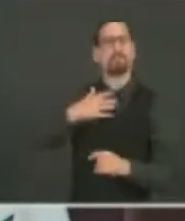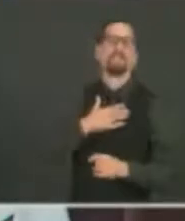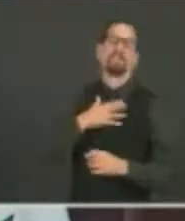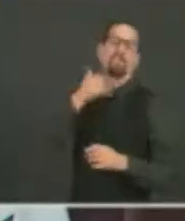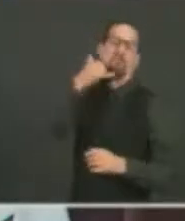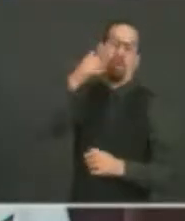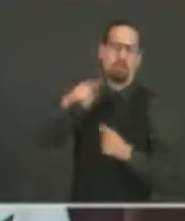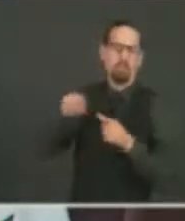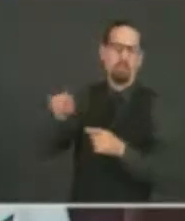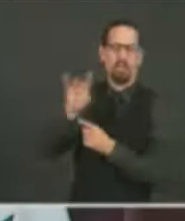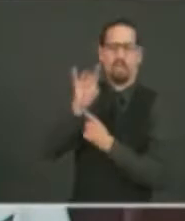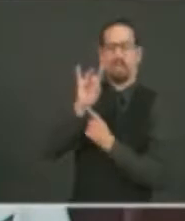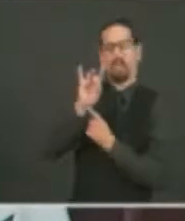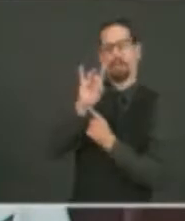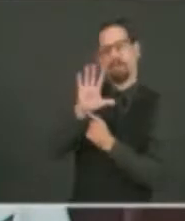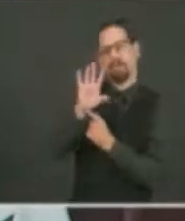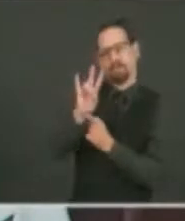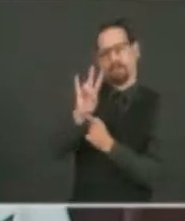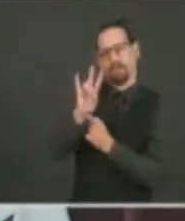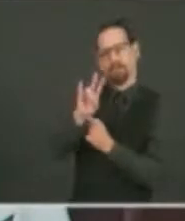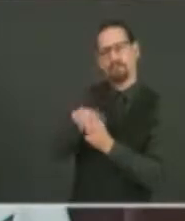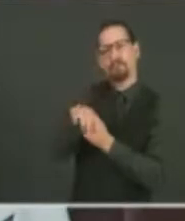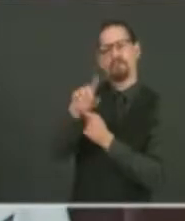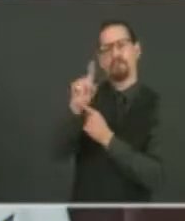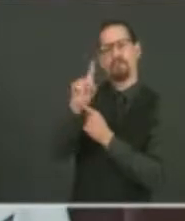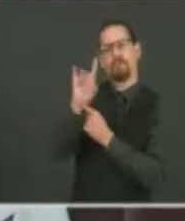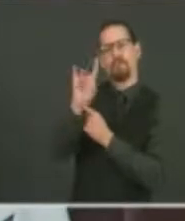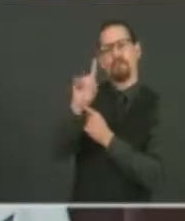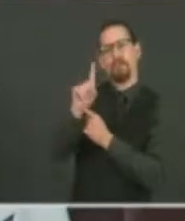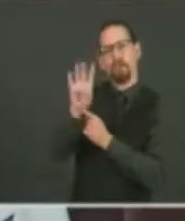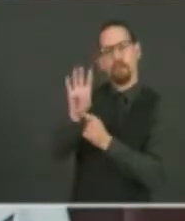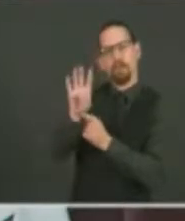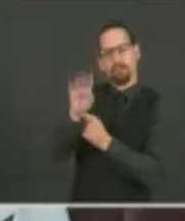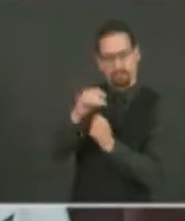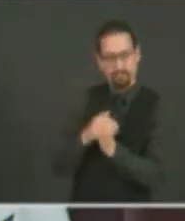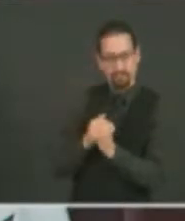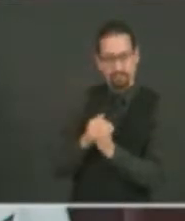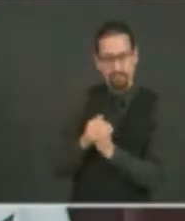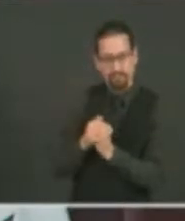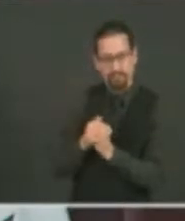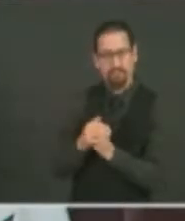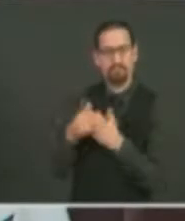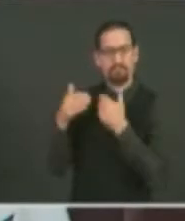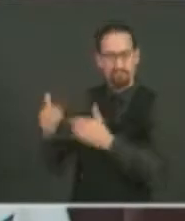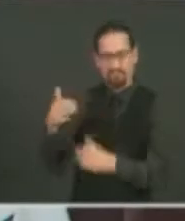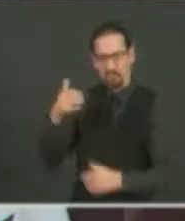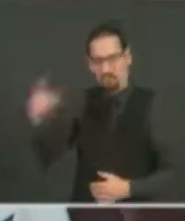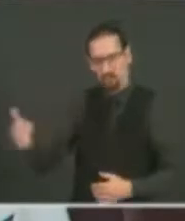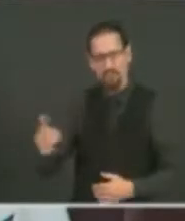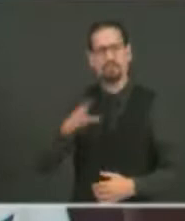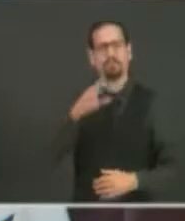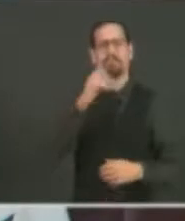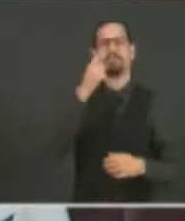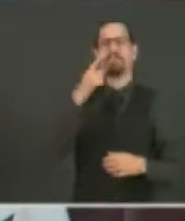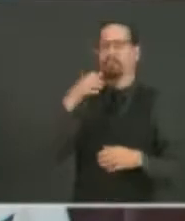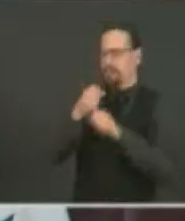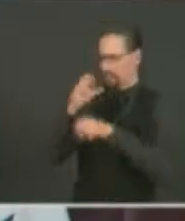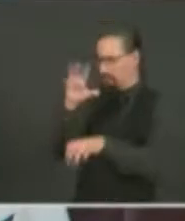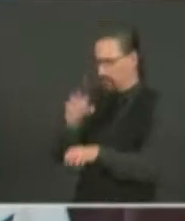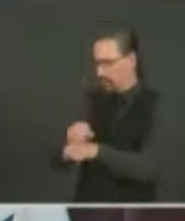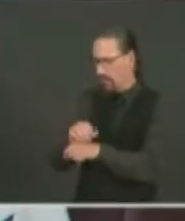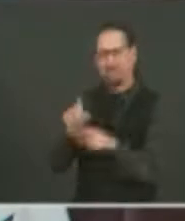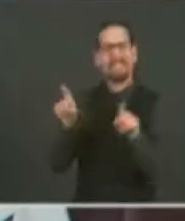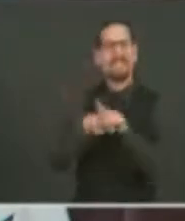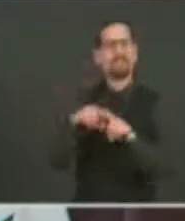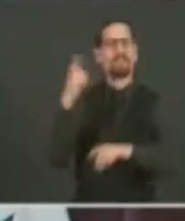844-857-1814. You'll get a same-day test. It will be scheduled. You won't have to wait in line. You get your results that day. But